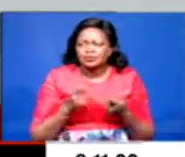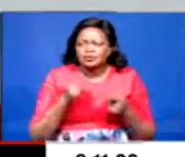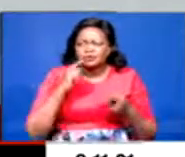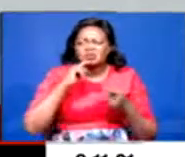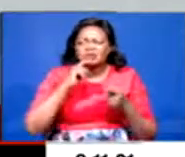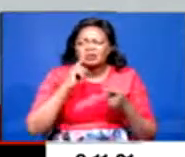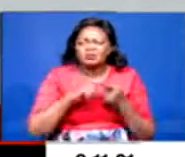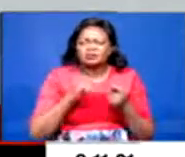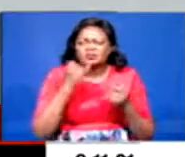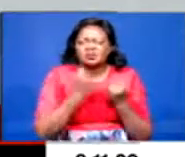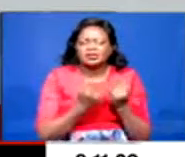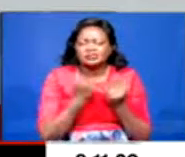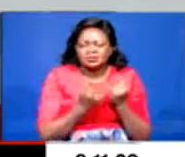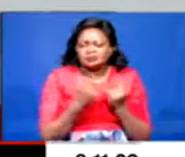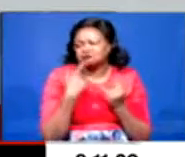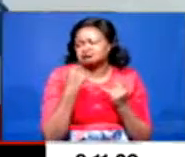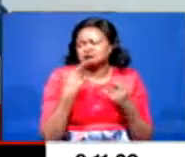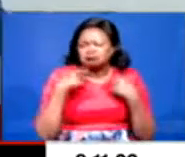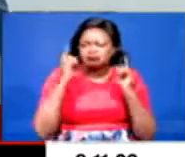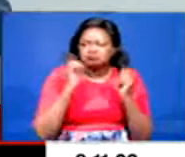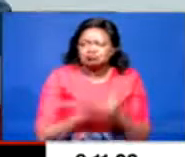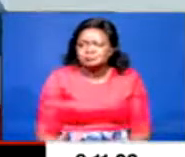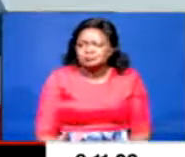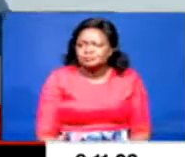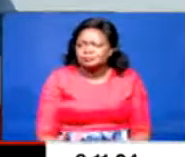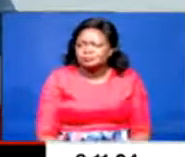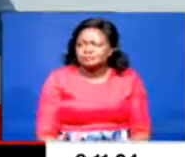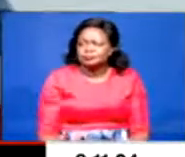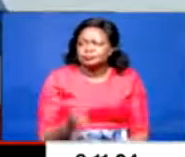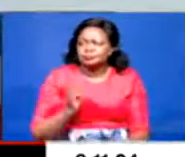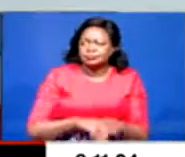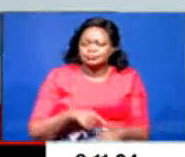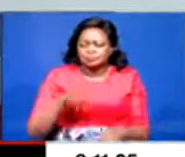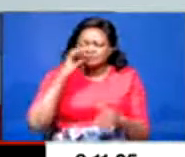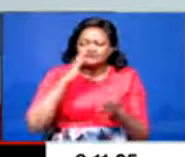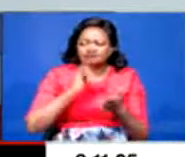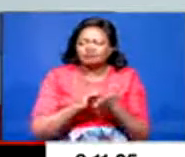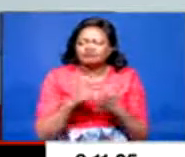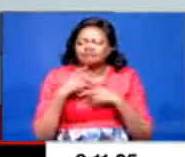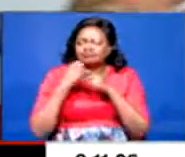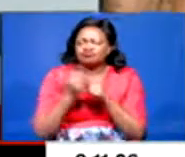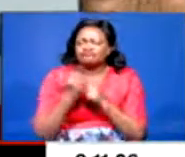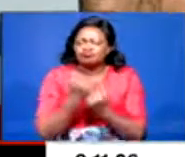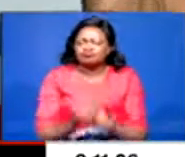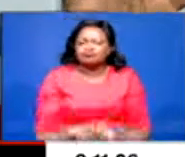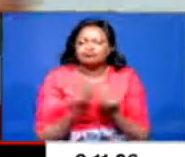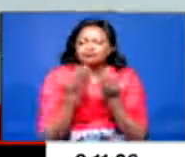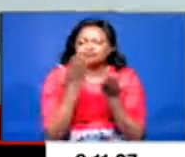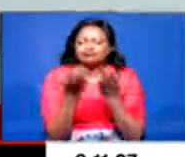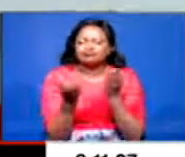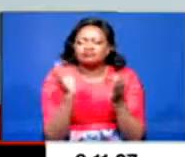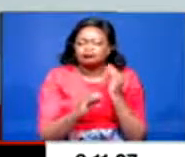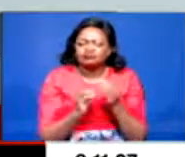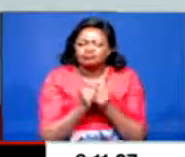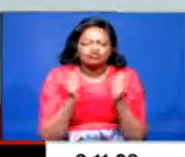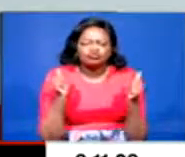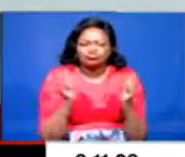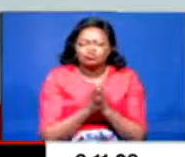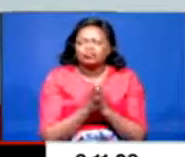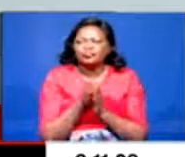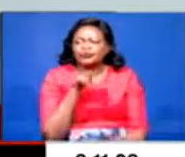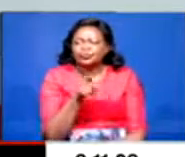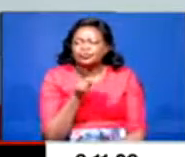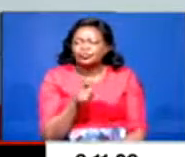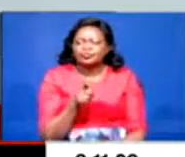latest to make the announcement. So, Kieran, wonder Chebukati says that they're confident they are going to deliver this election promptly, and it's be